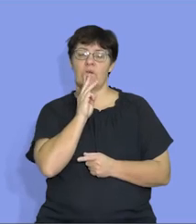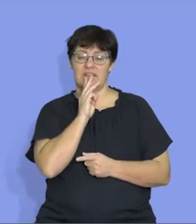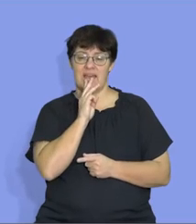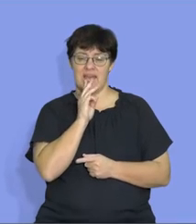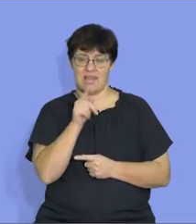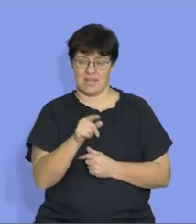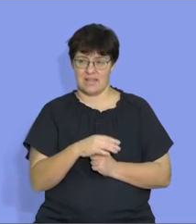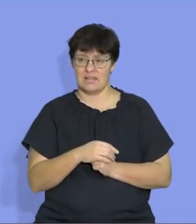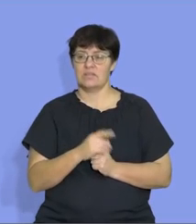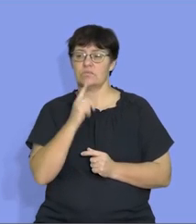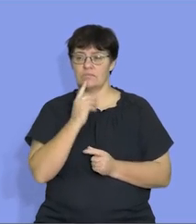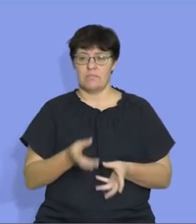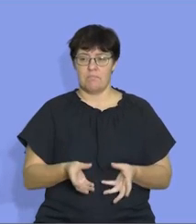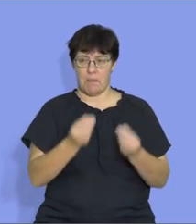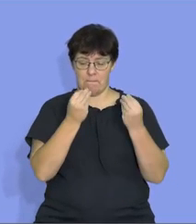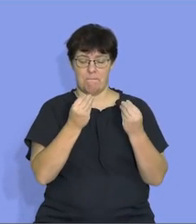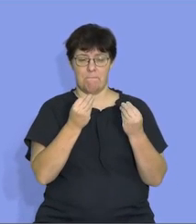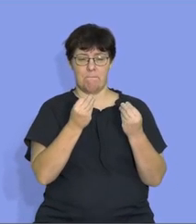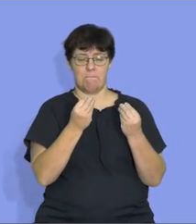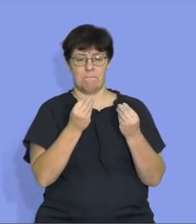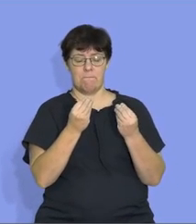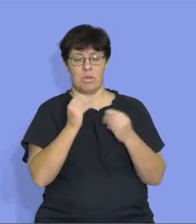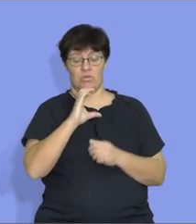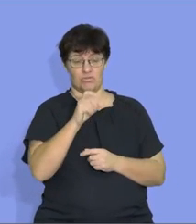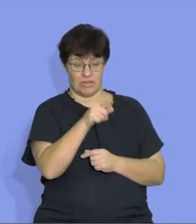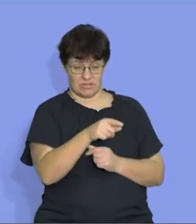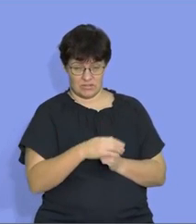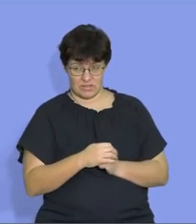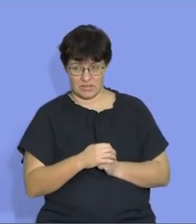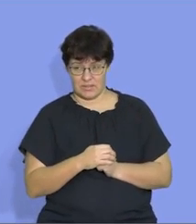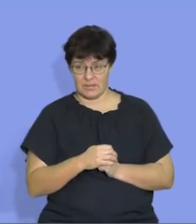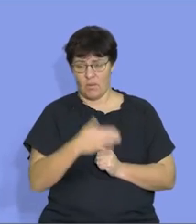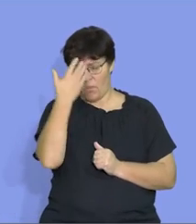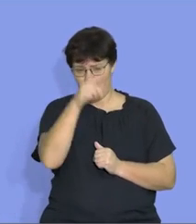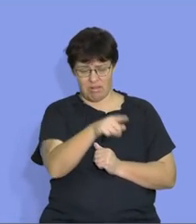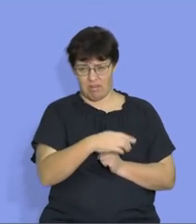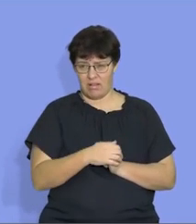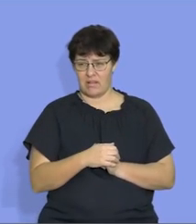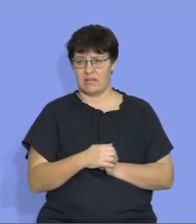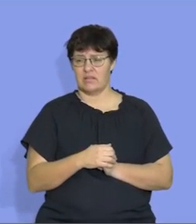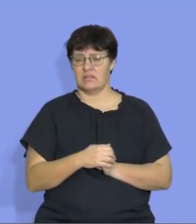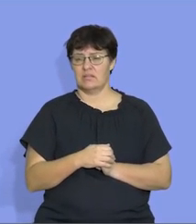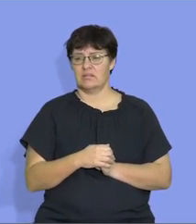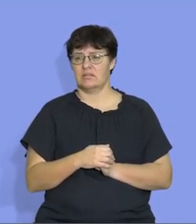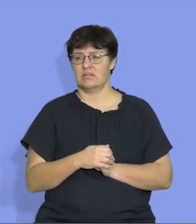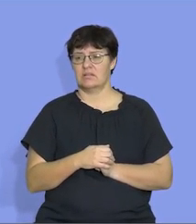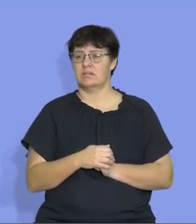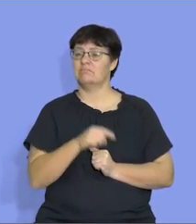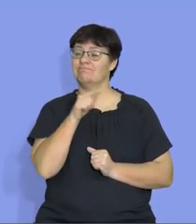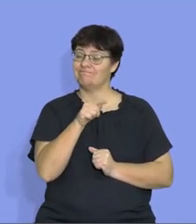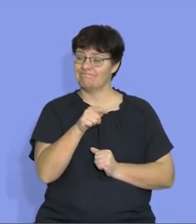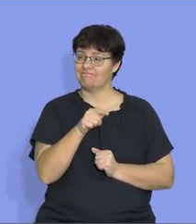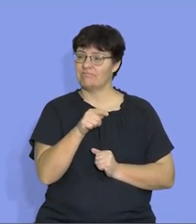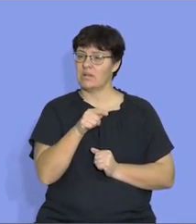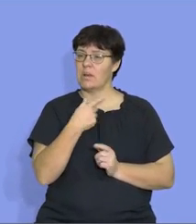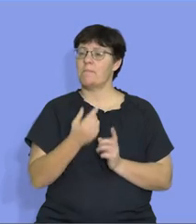make that concentration, right? So what do we know? We know that the concentration of this acid, we have managed